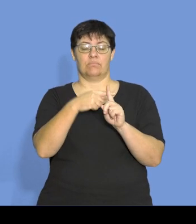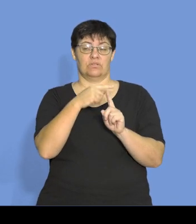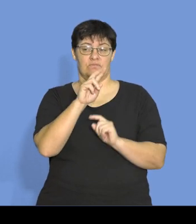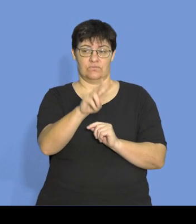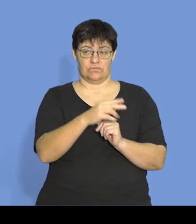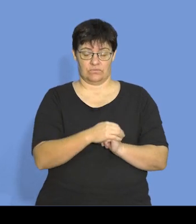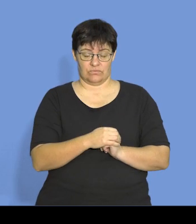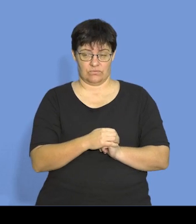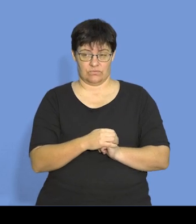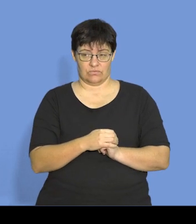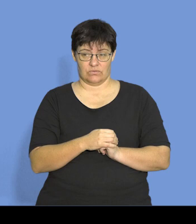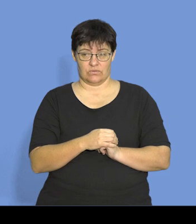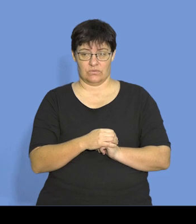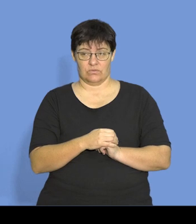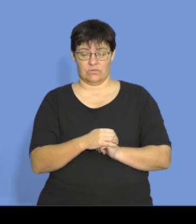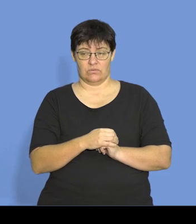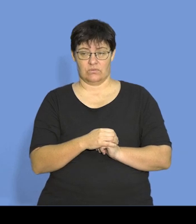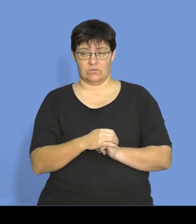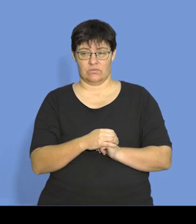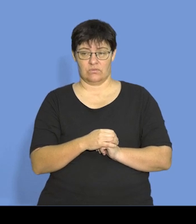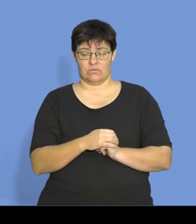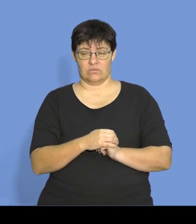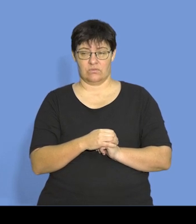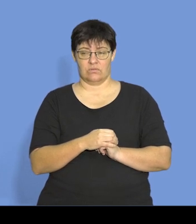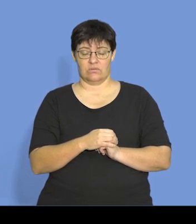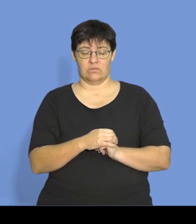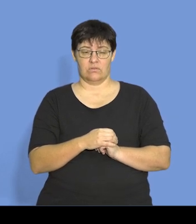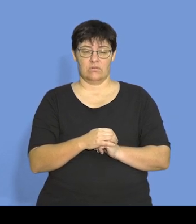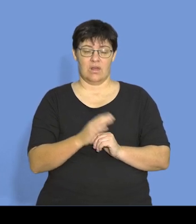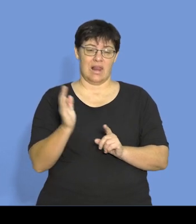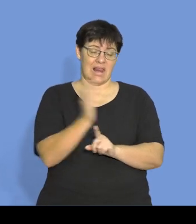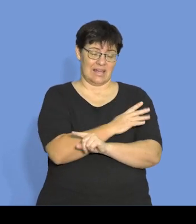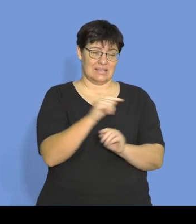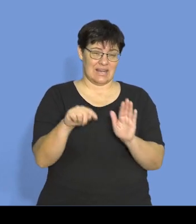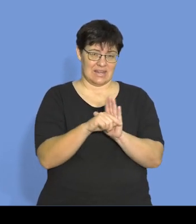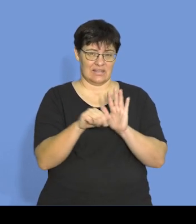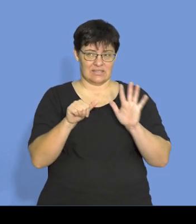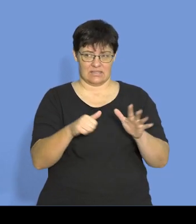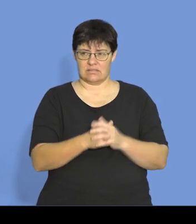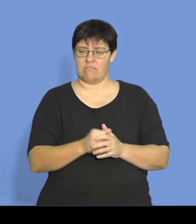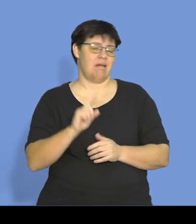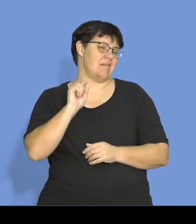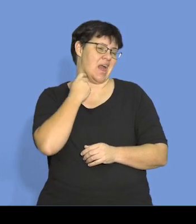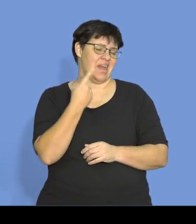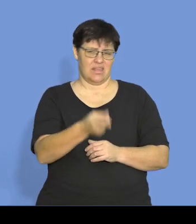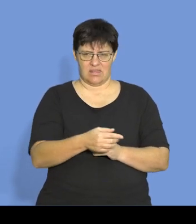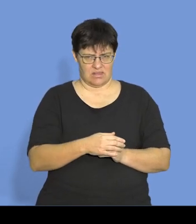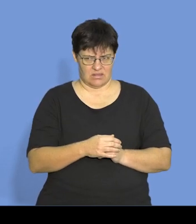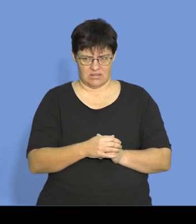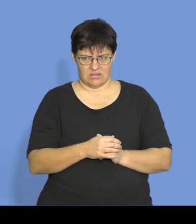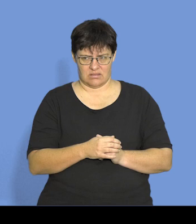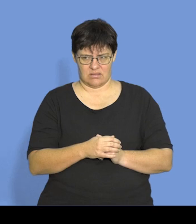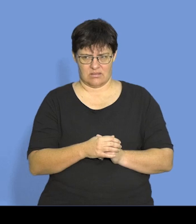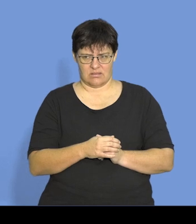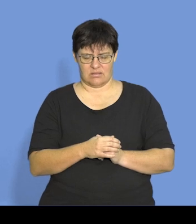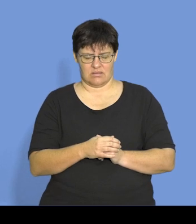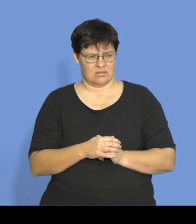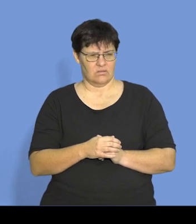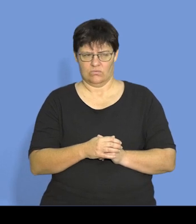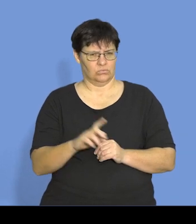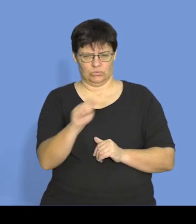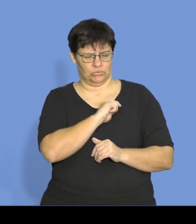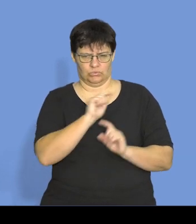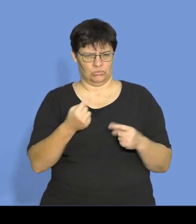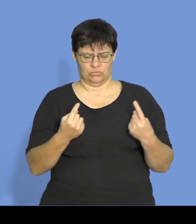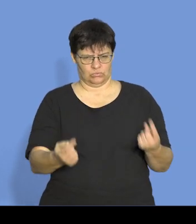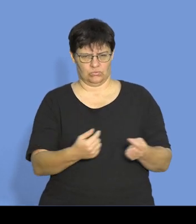+2. A +2 less than -6 is a lie. So this is false. It